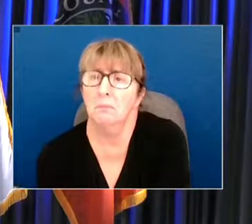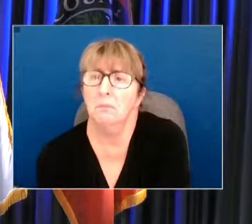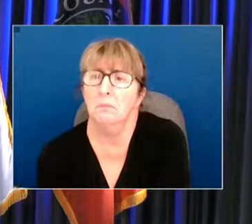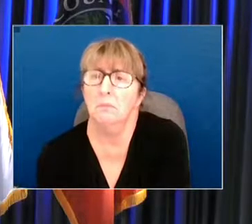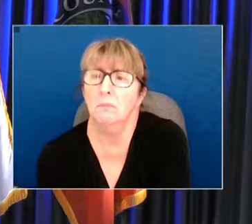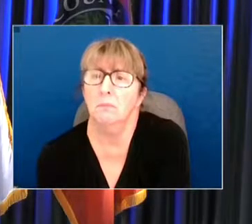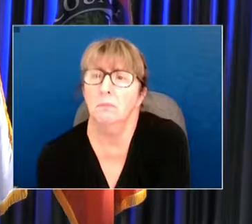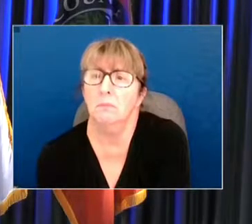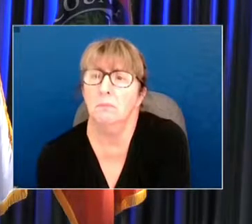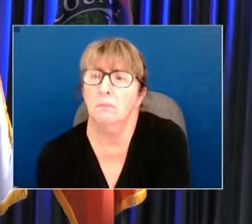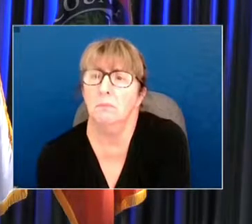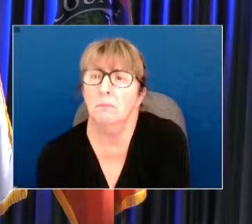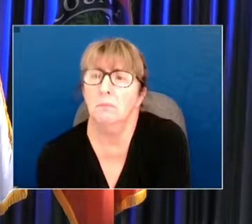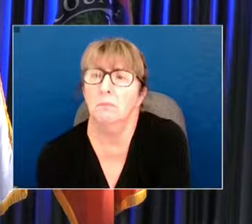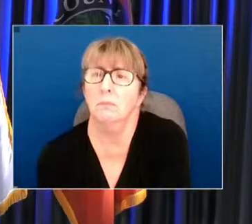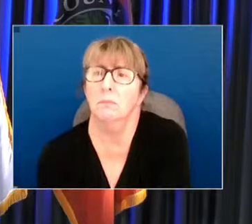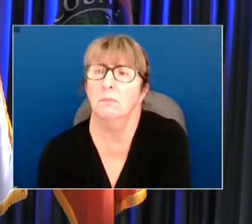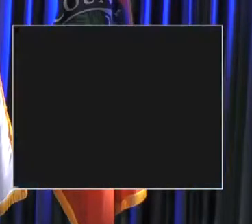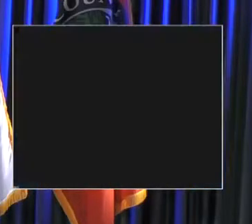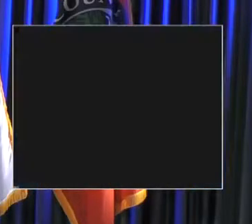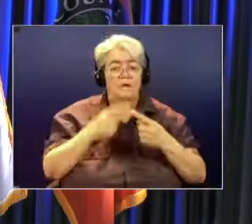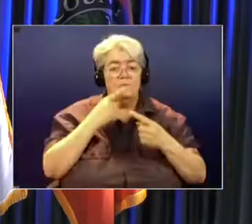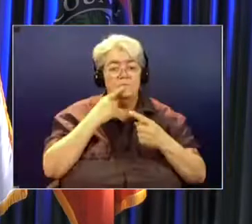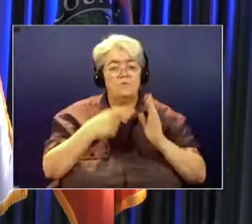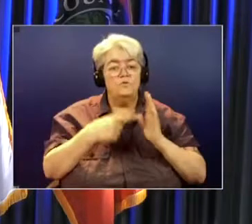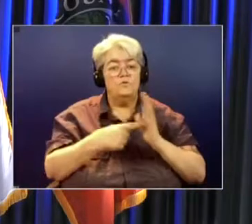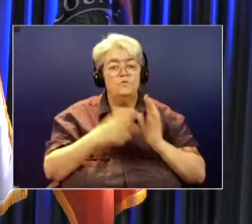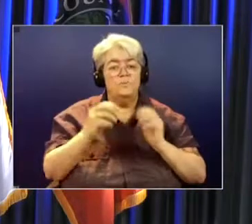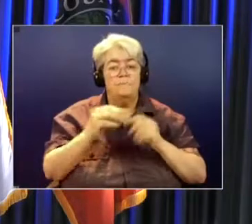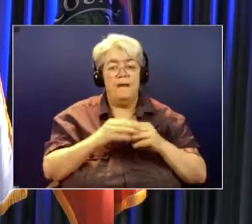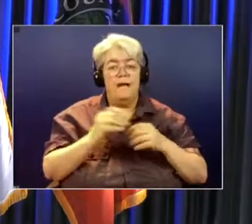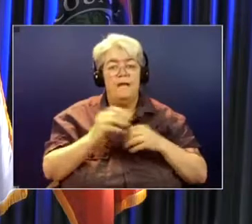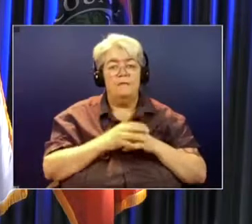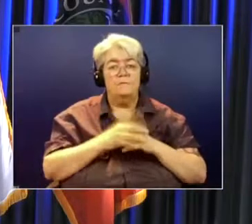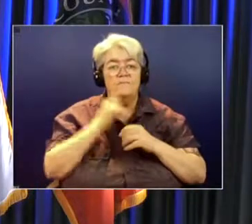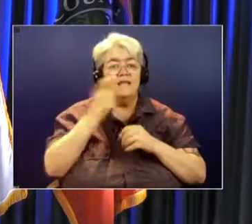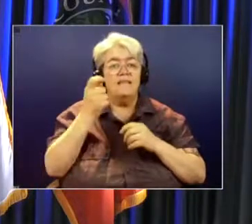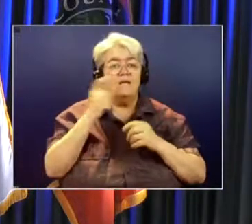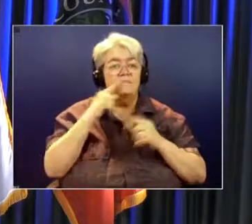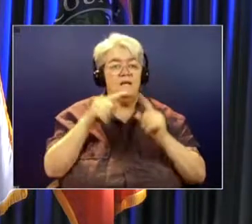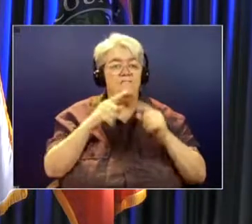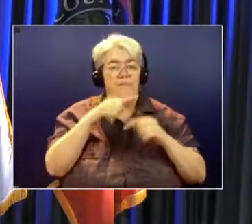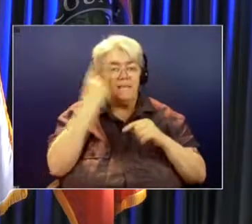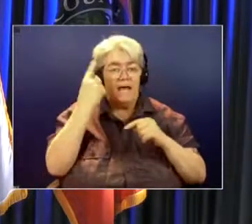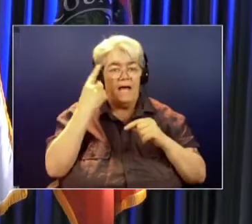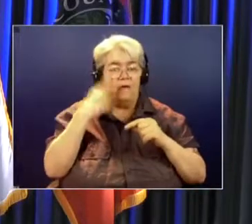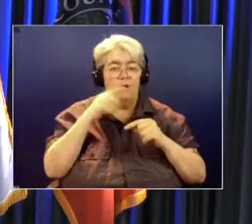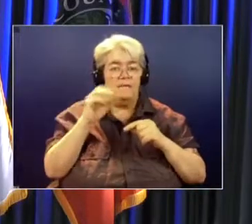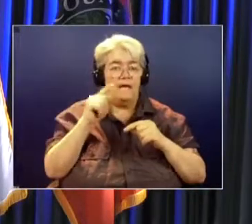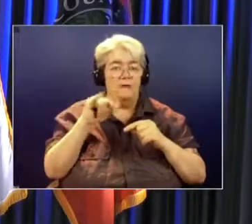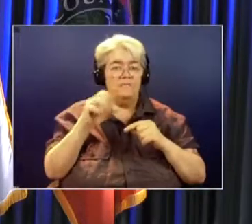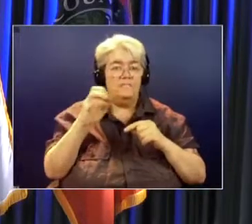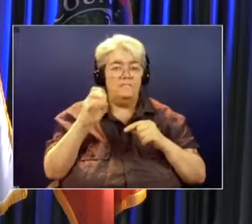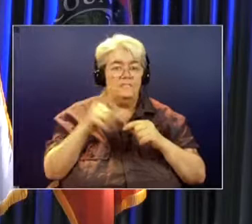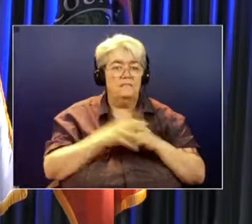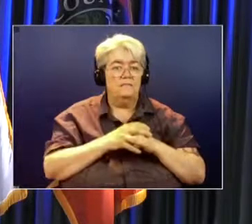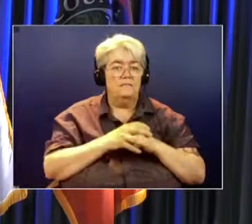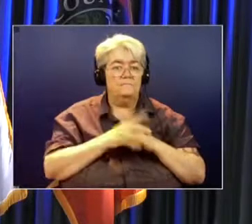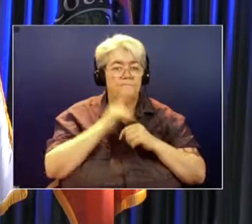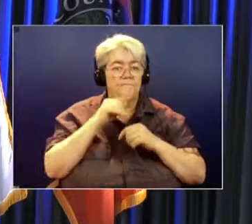zoom back just a little bit, just so we see a little bit of black under the county seal that's on the bottom of the